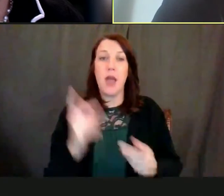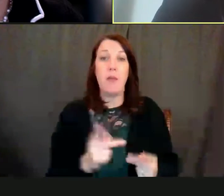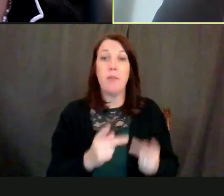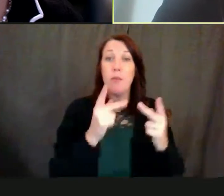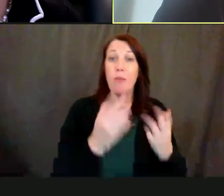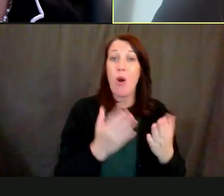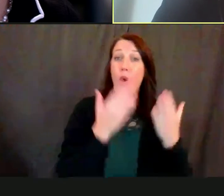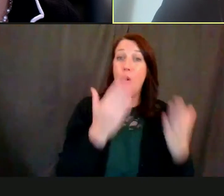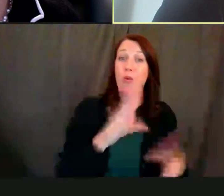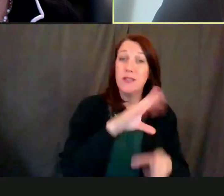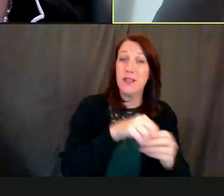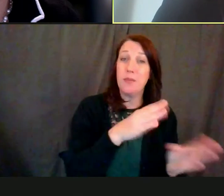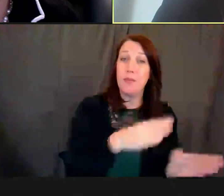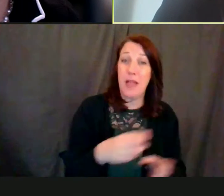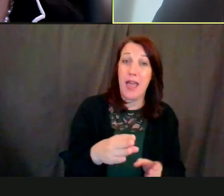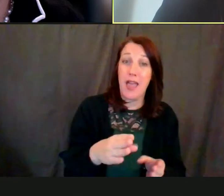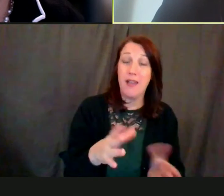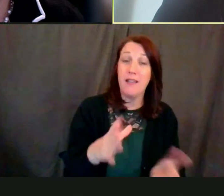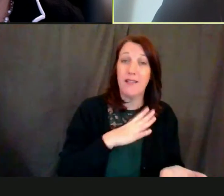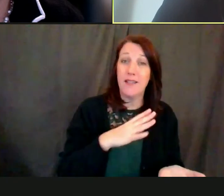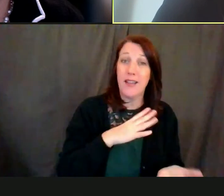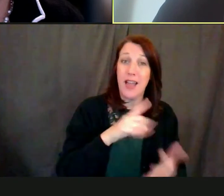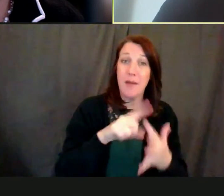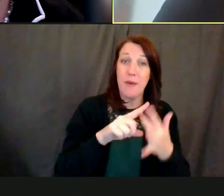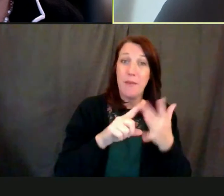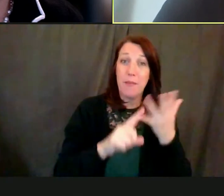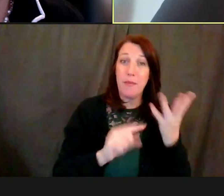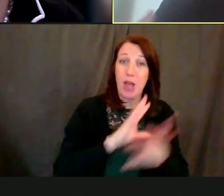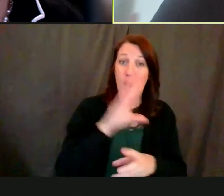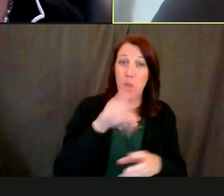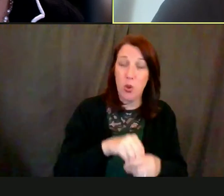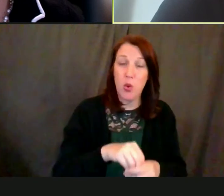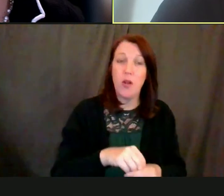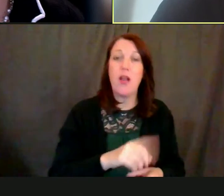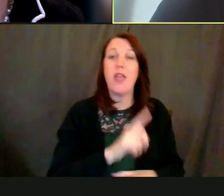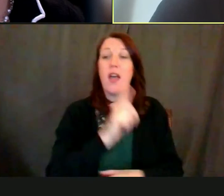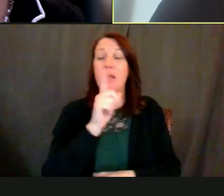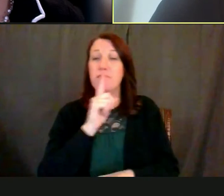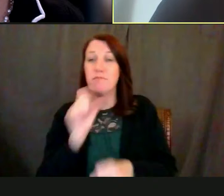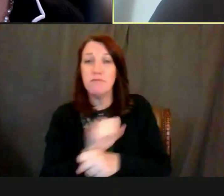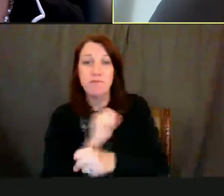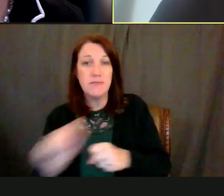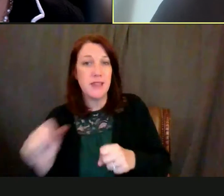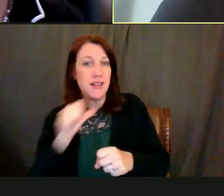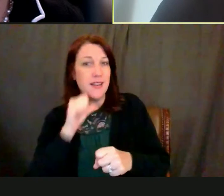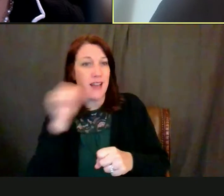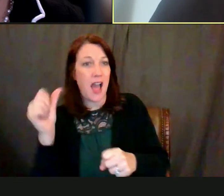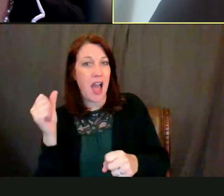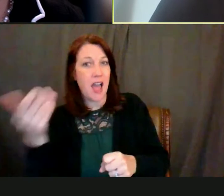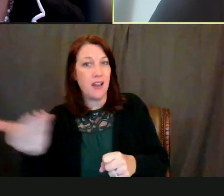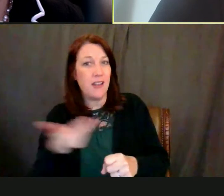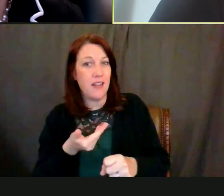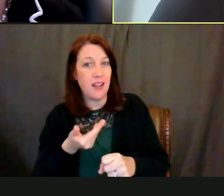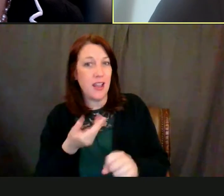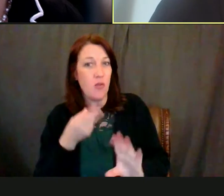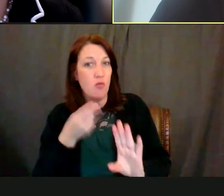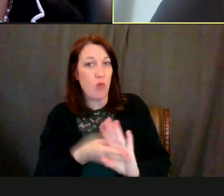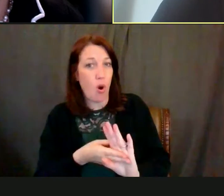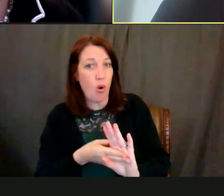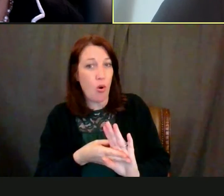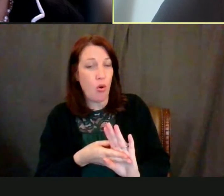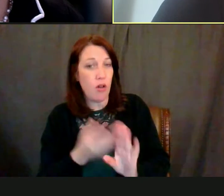inclusion plan and included these populations, but you actually did not enroll those populations, that's something that we